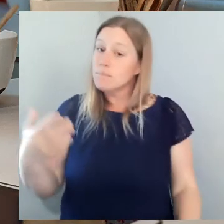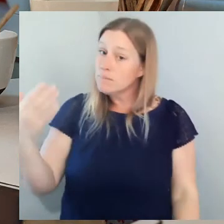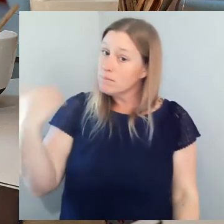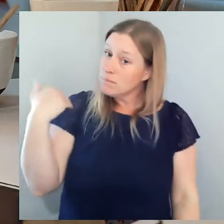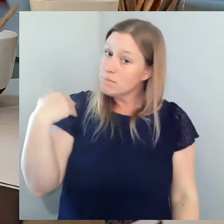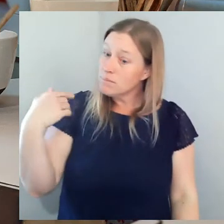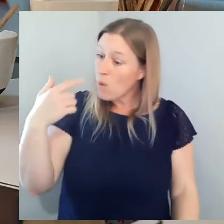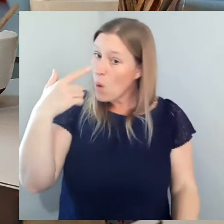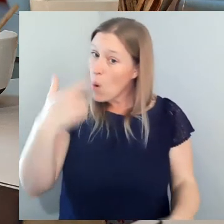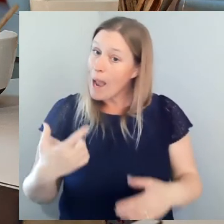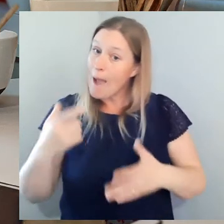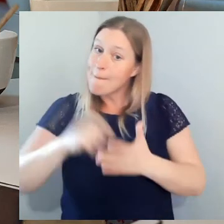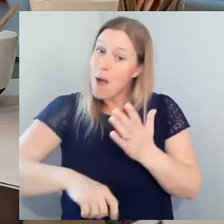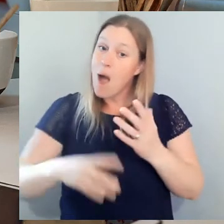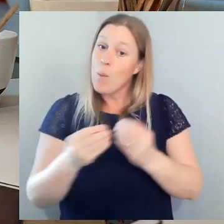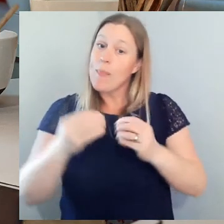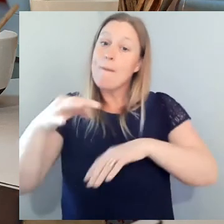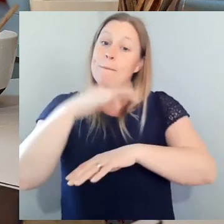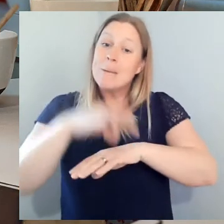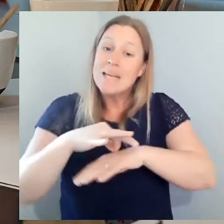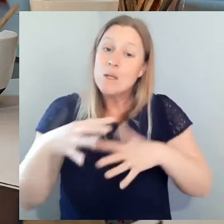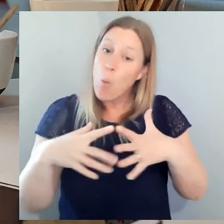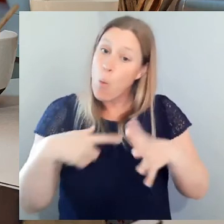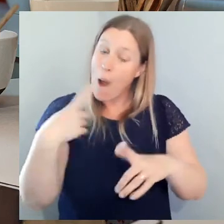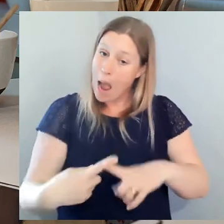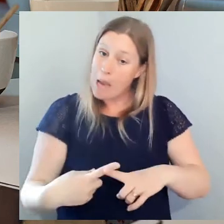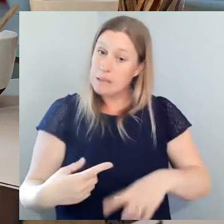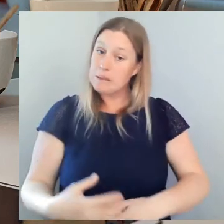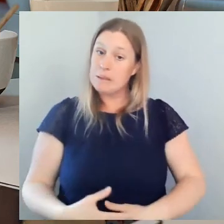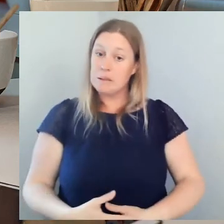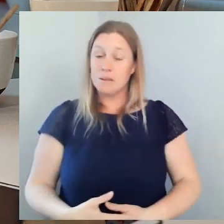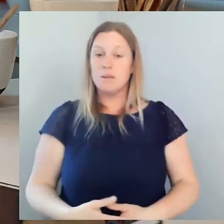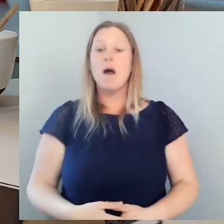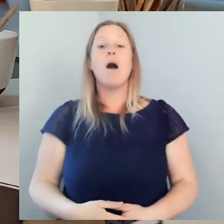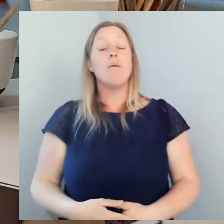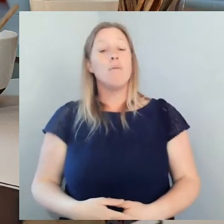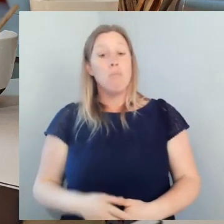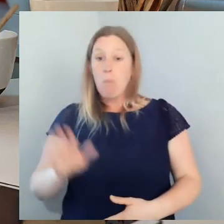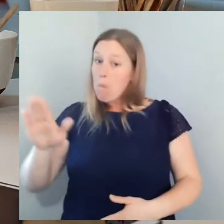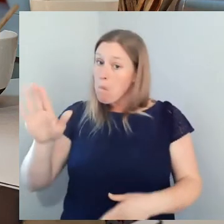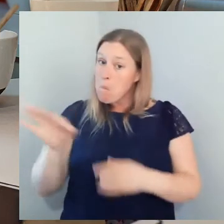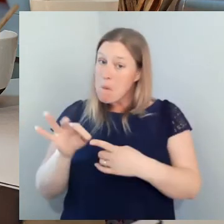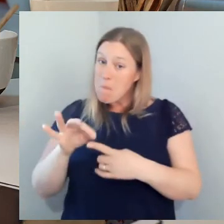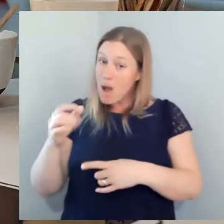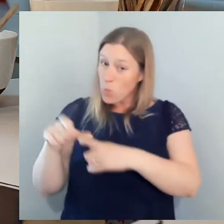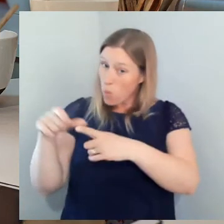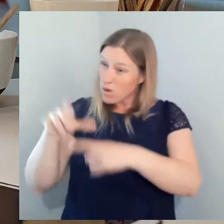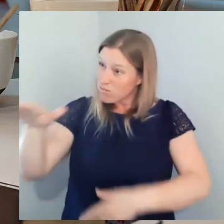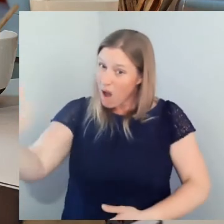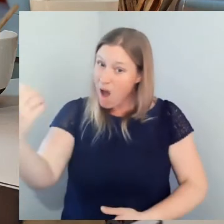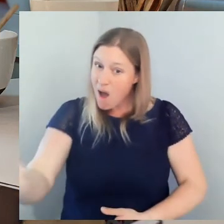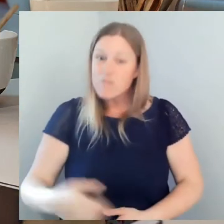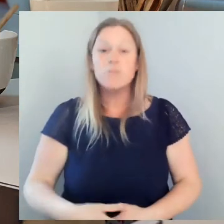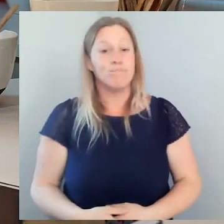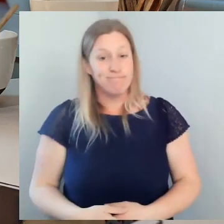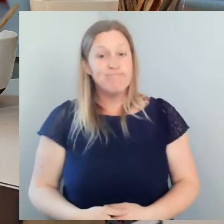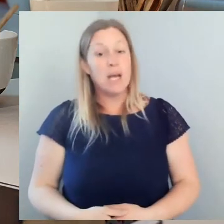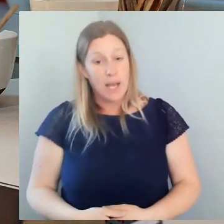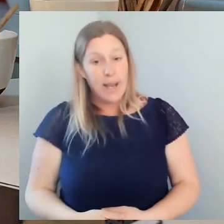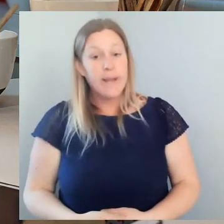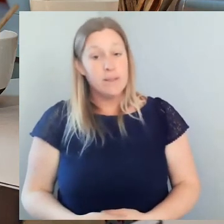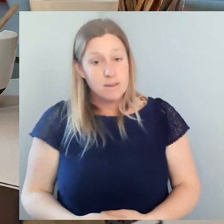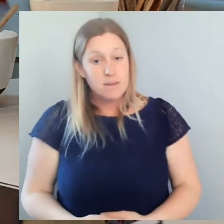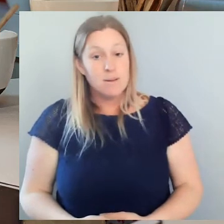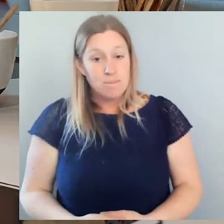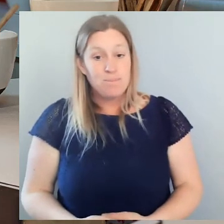I said. "You can get wraps made of beeswax now," she said. Have you got some, Pippa? Yes,